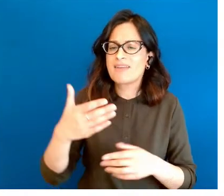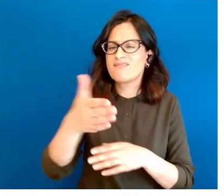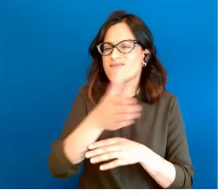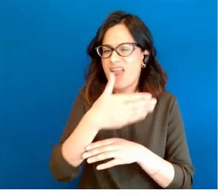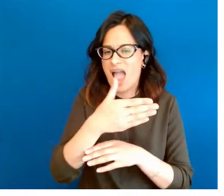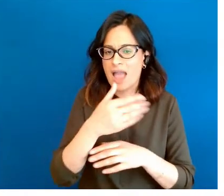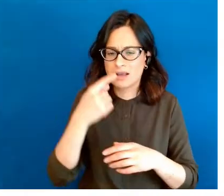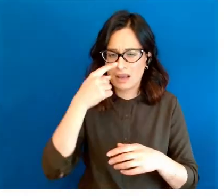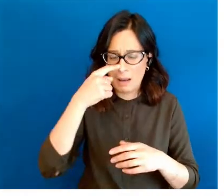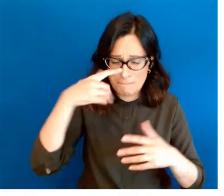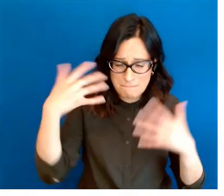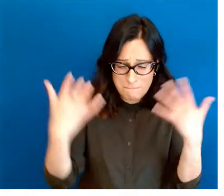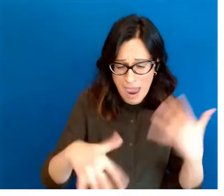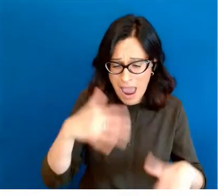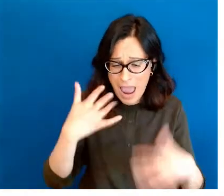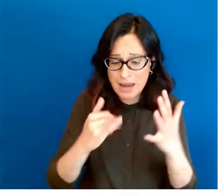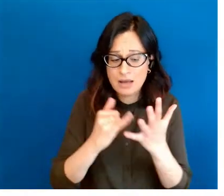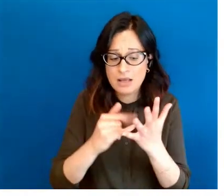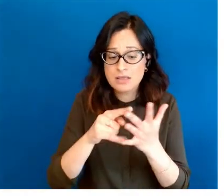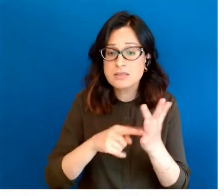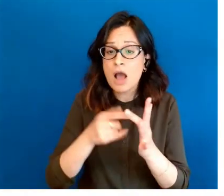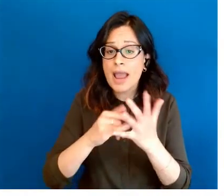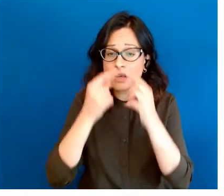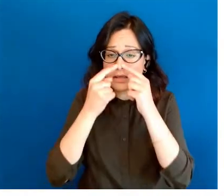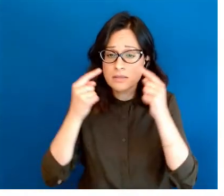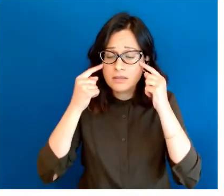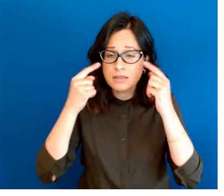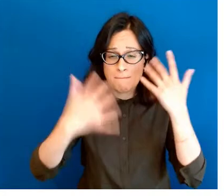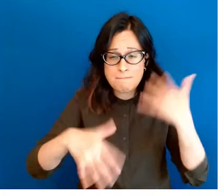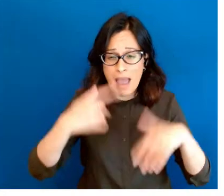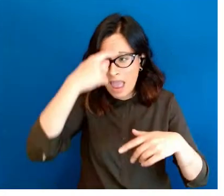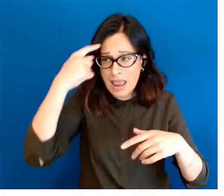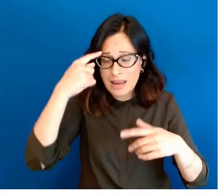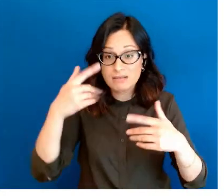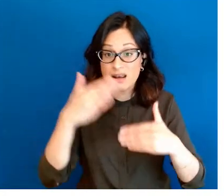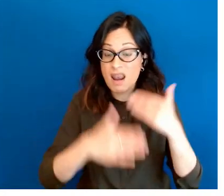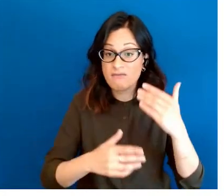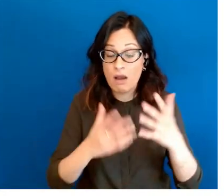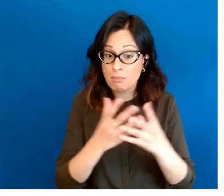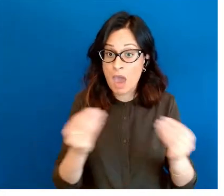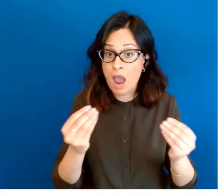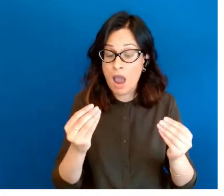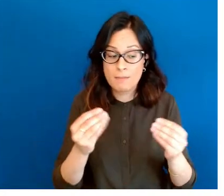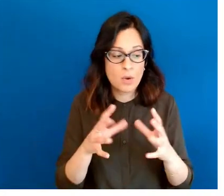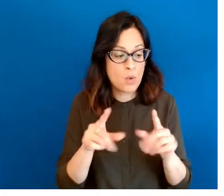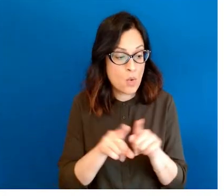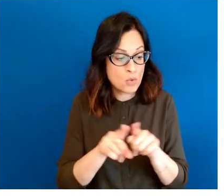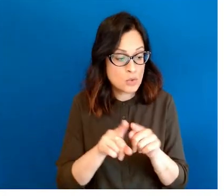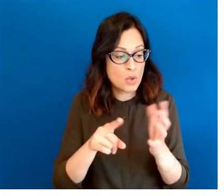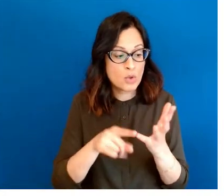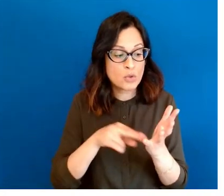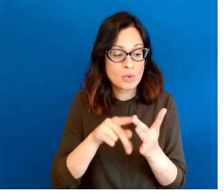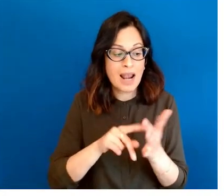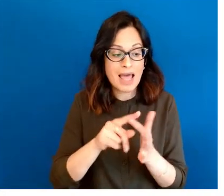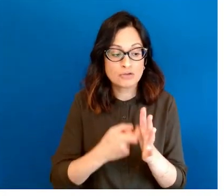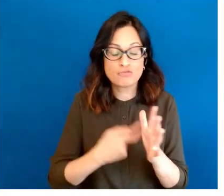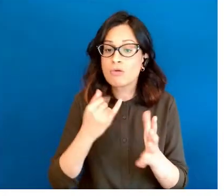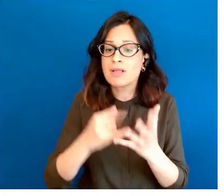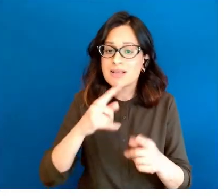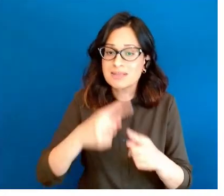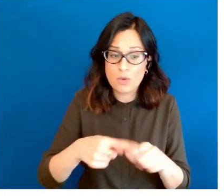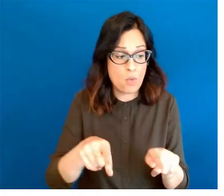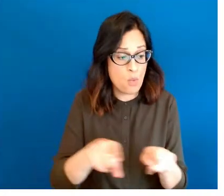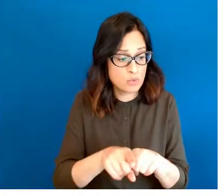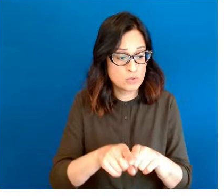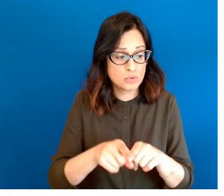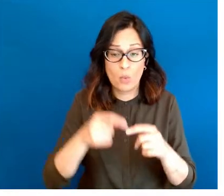are sinus pain, which doesn't go away, unilateral symptoms, and heavy bleeding, which suggests that person needs to be